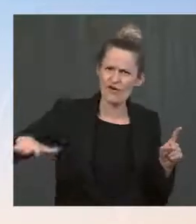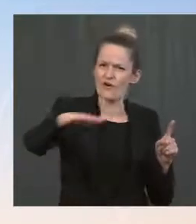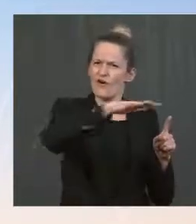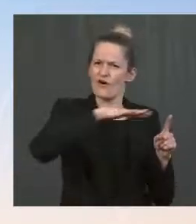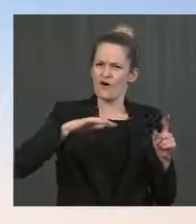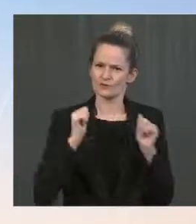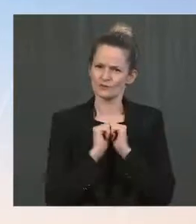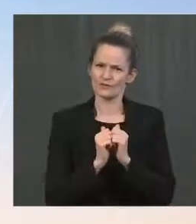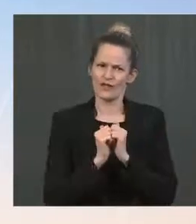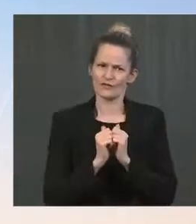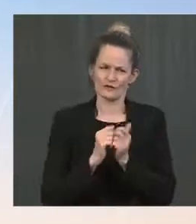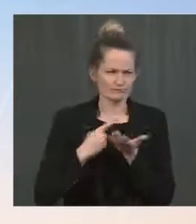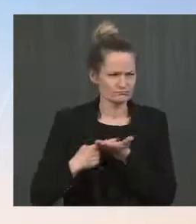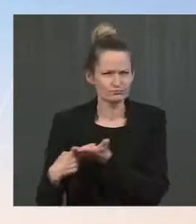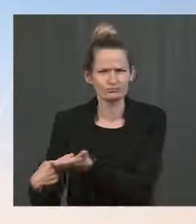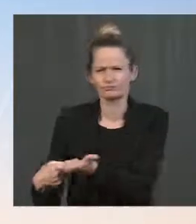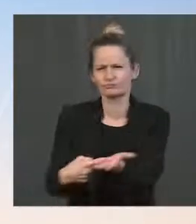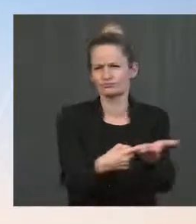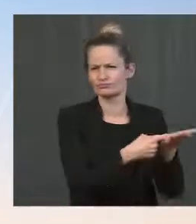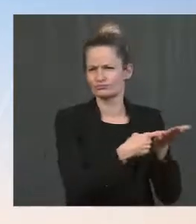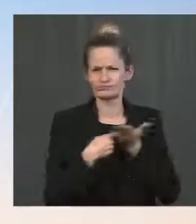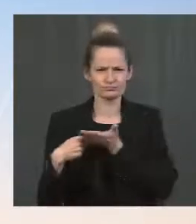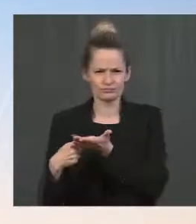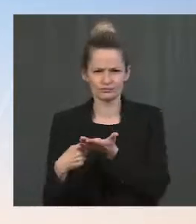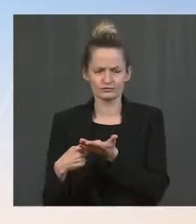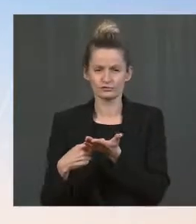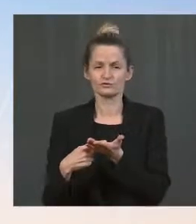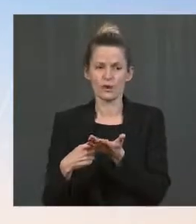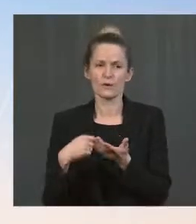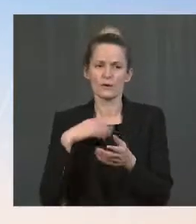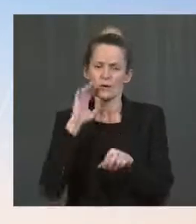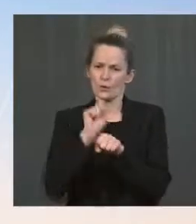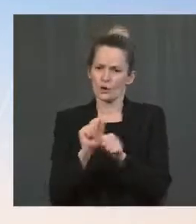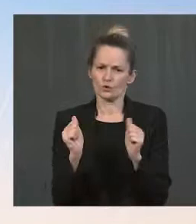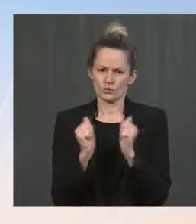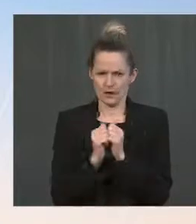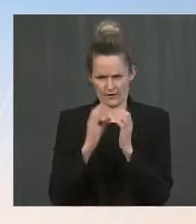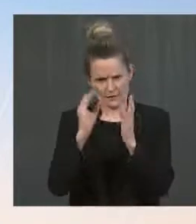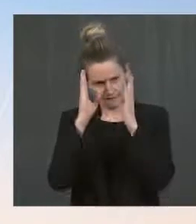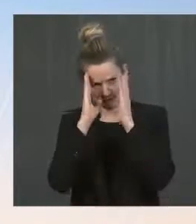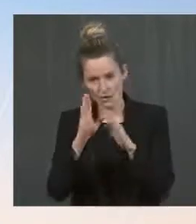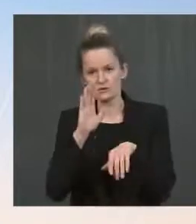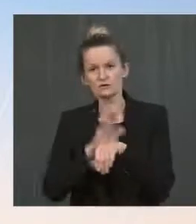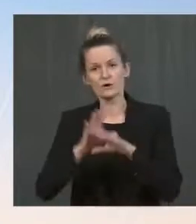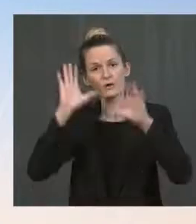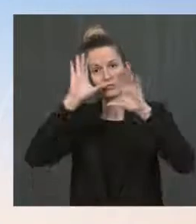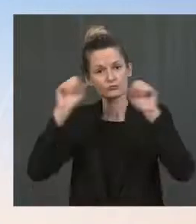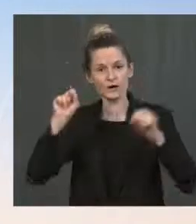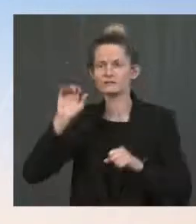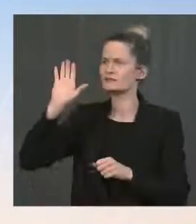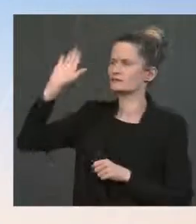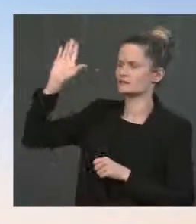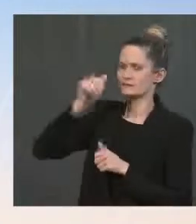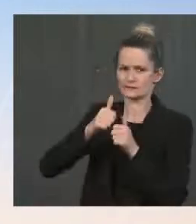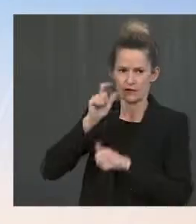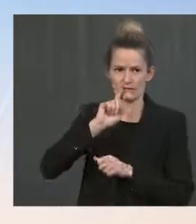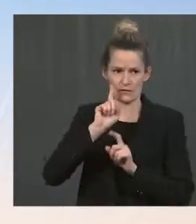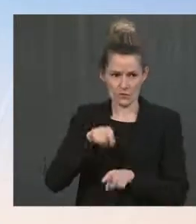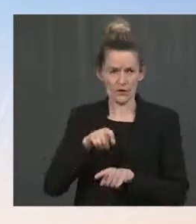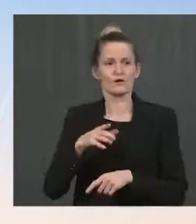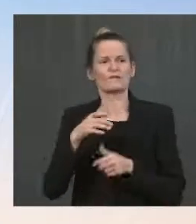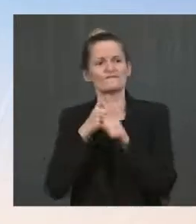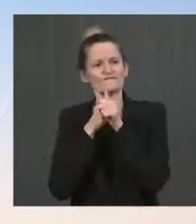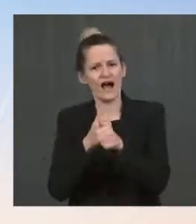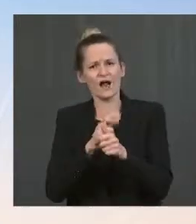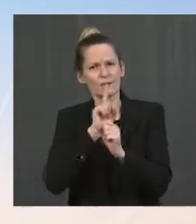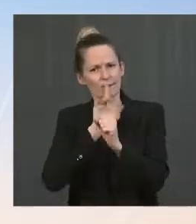and continue to stay focused at the president's direction on making sure that we're living up to the commitments on the executive order. With respect to your